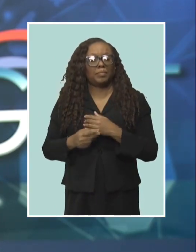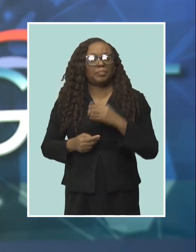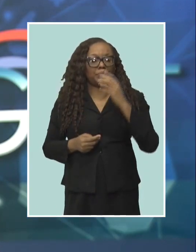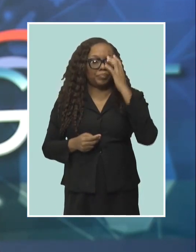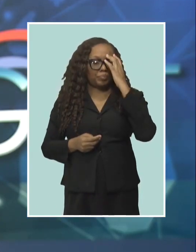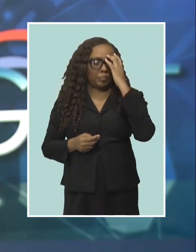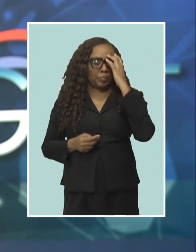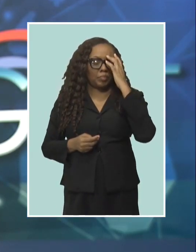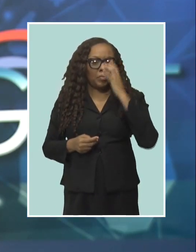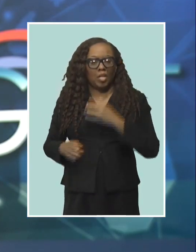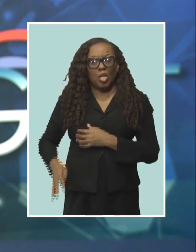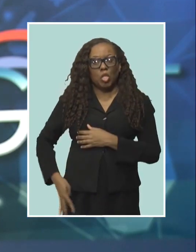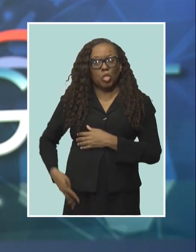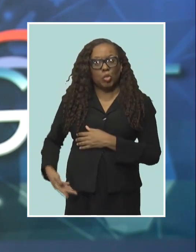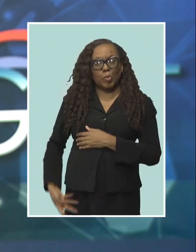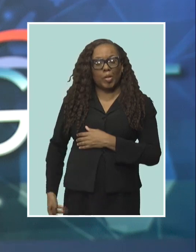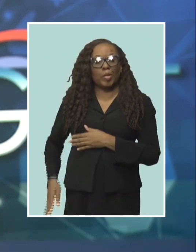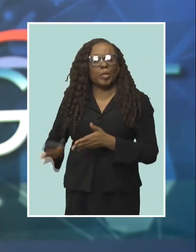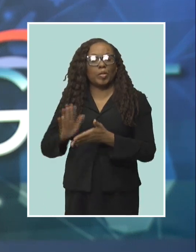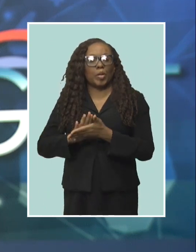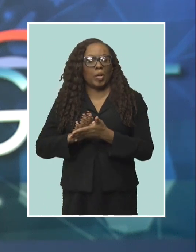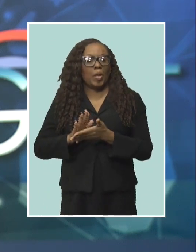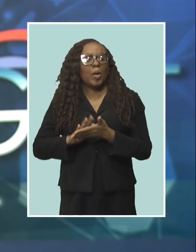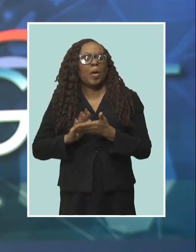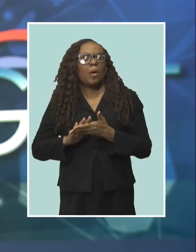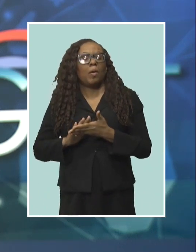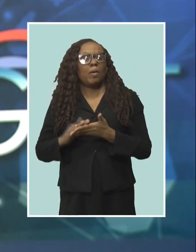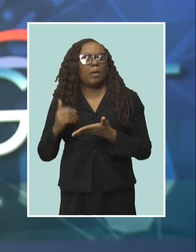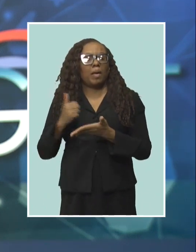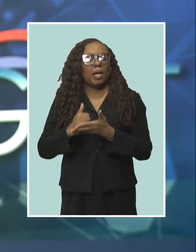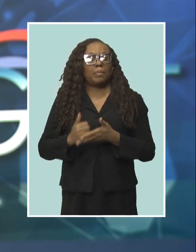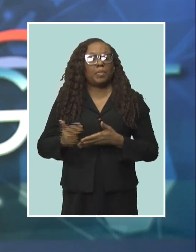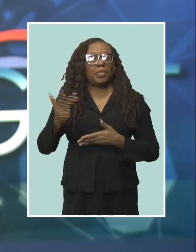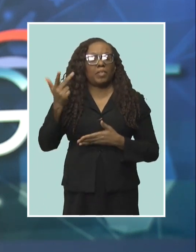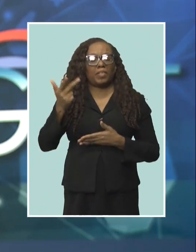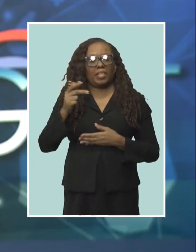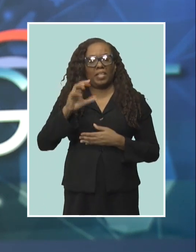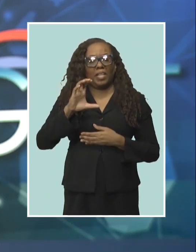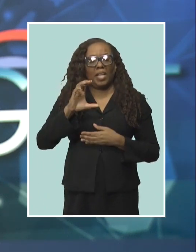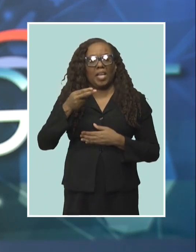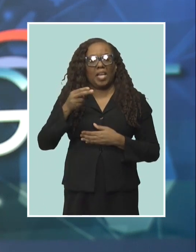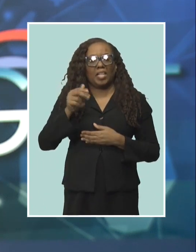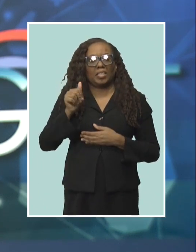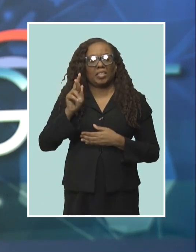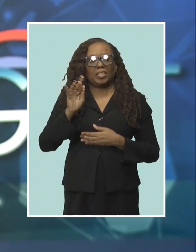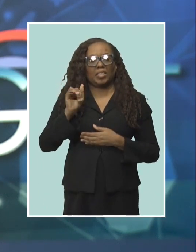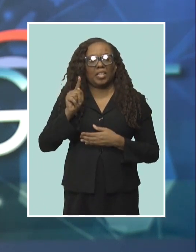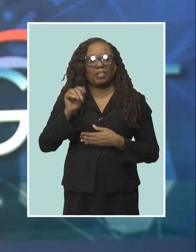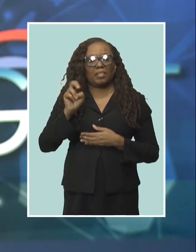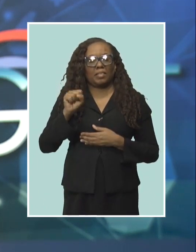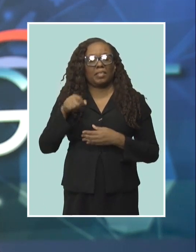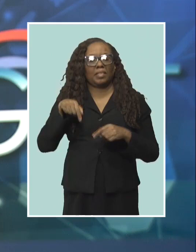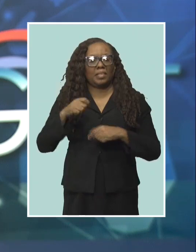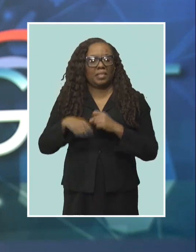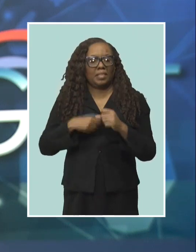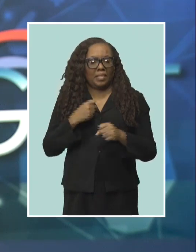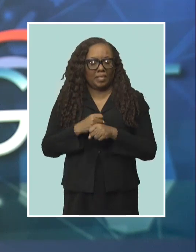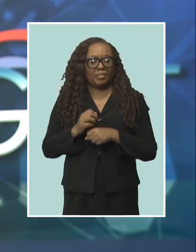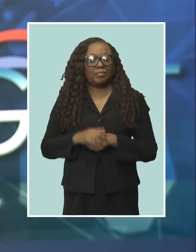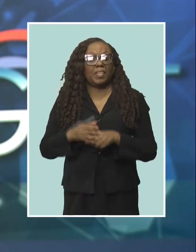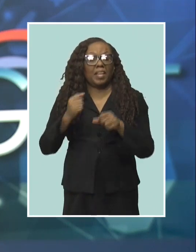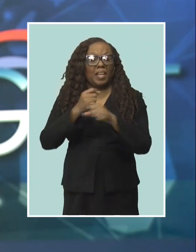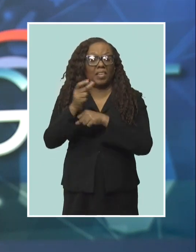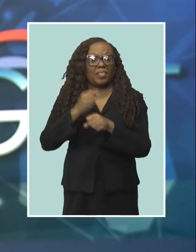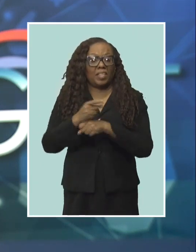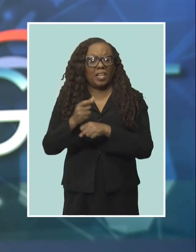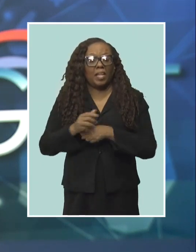Well, the students of Springer Memorial all joined together to help 3 charities this year in a special ceremony of giving and love. Every year, the school